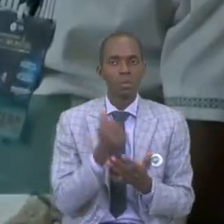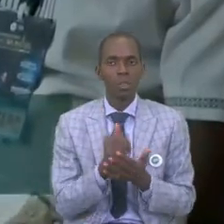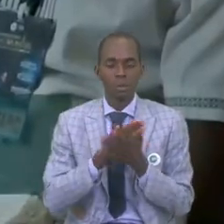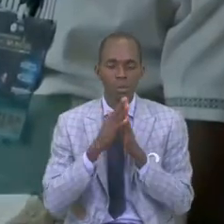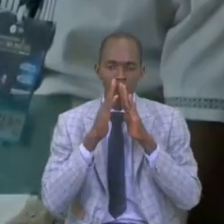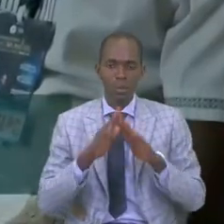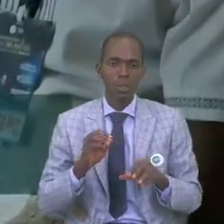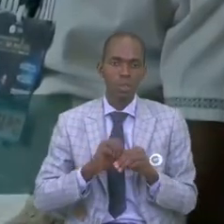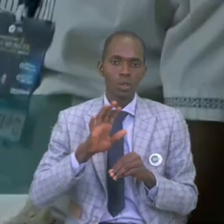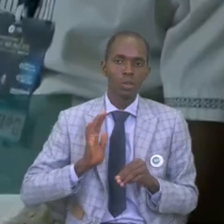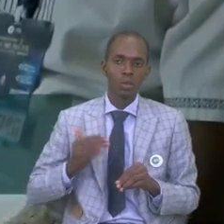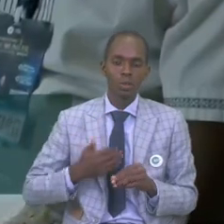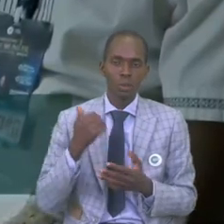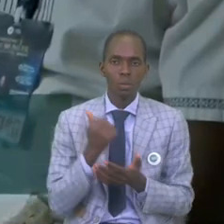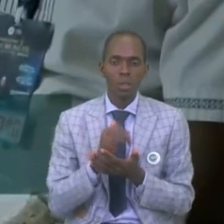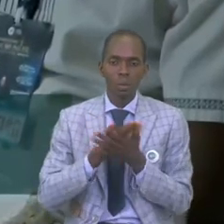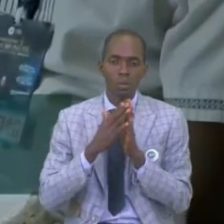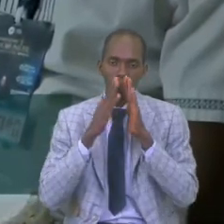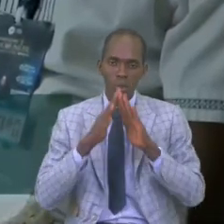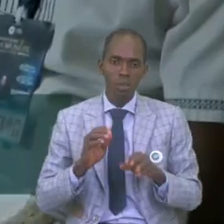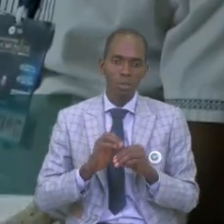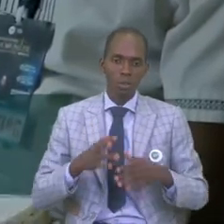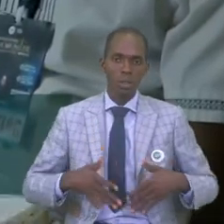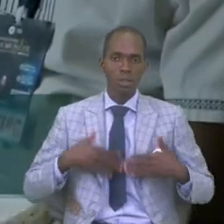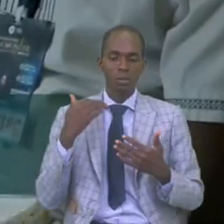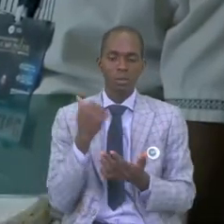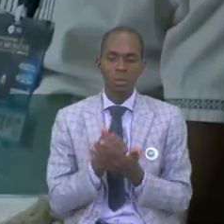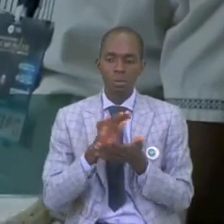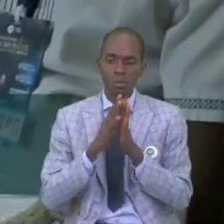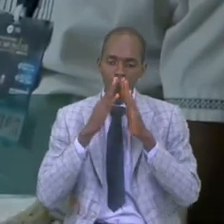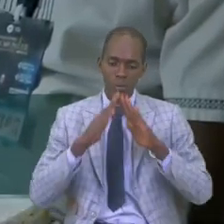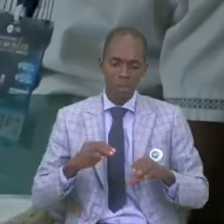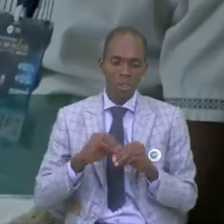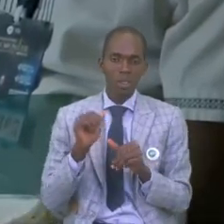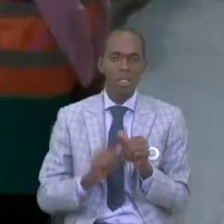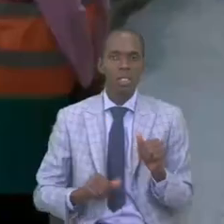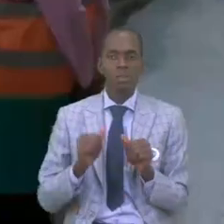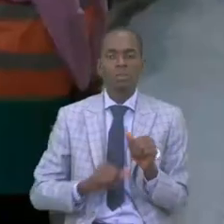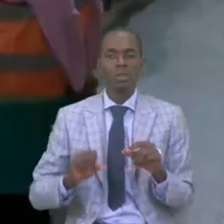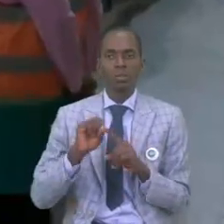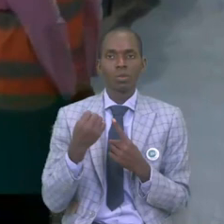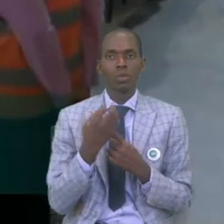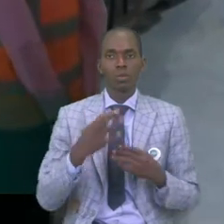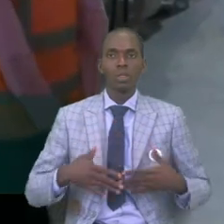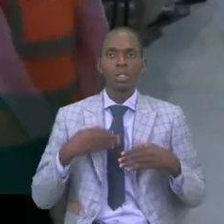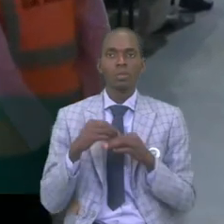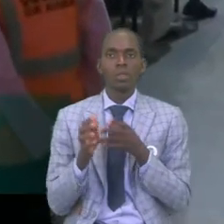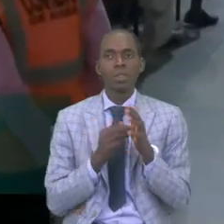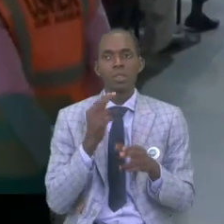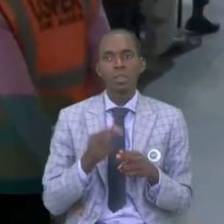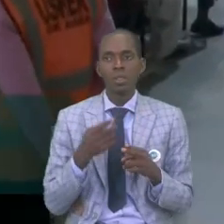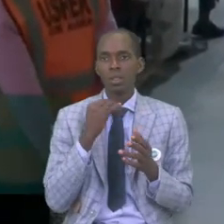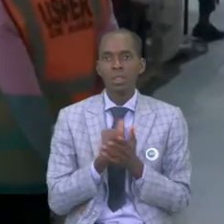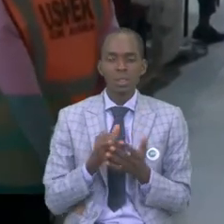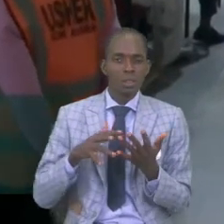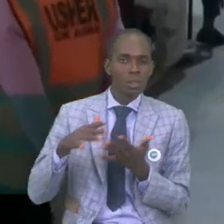and peace in your life, and peace in every situation of your life, in Jesus' name. It says, these things have